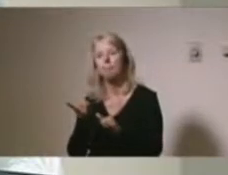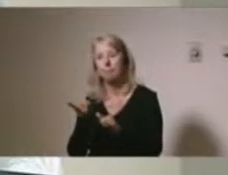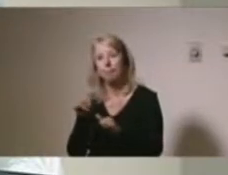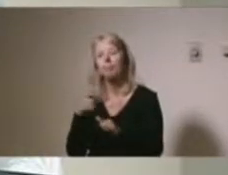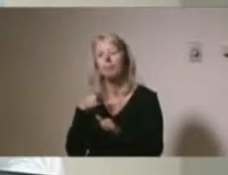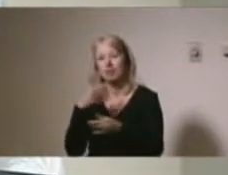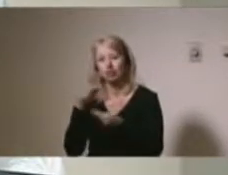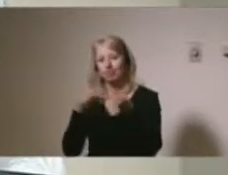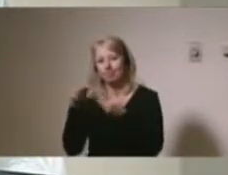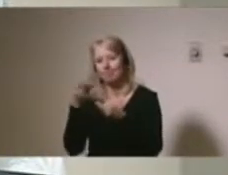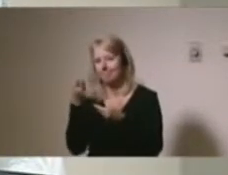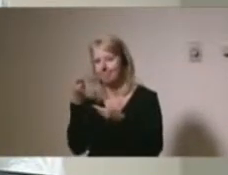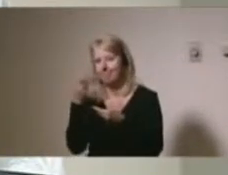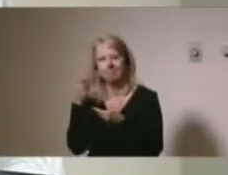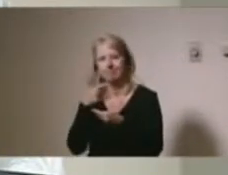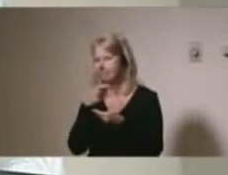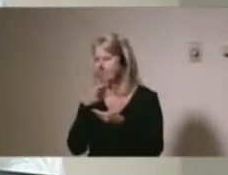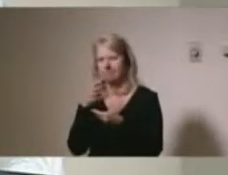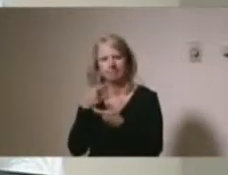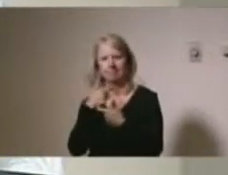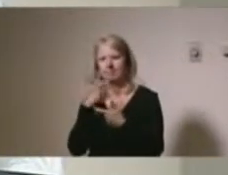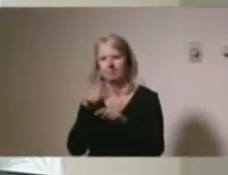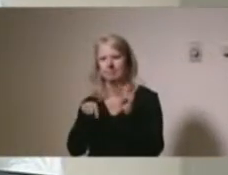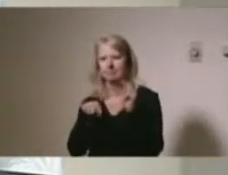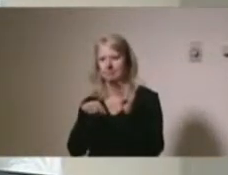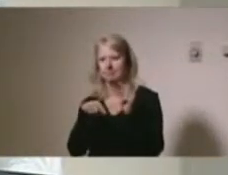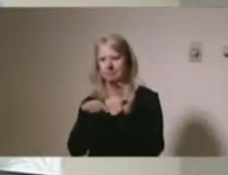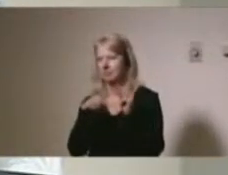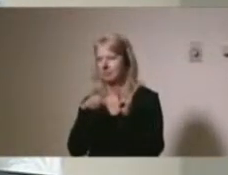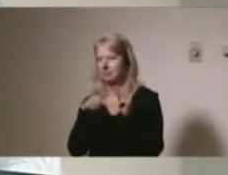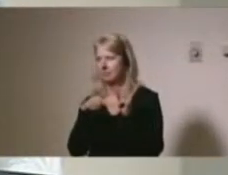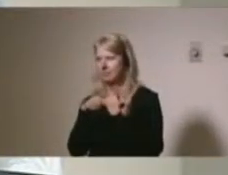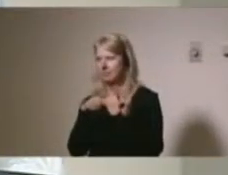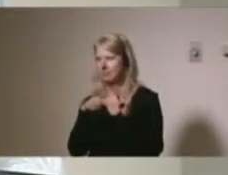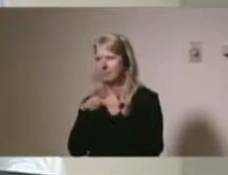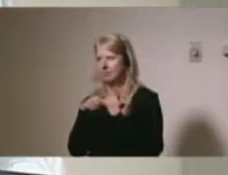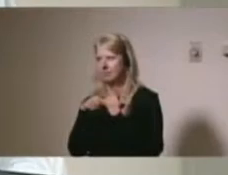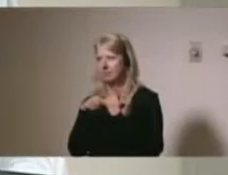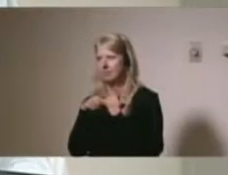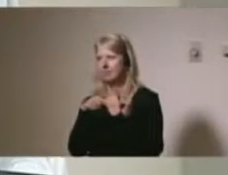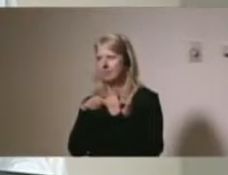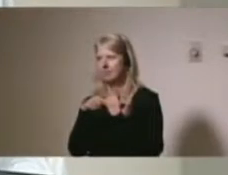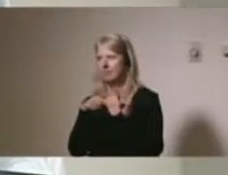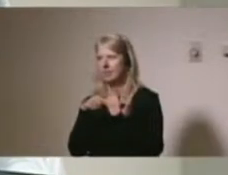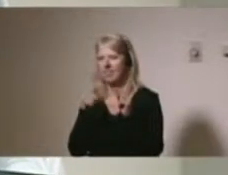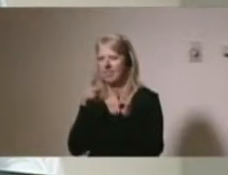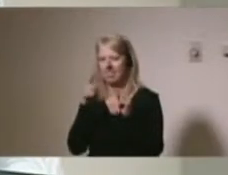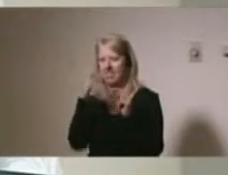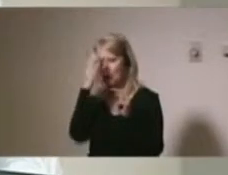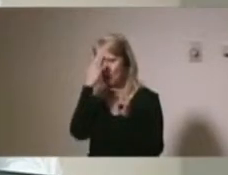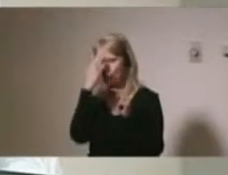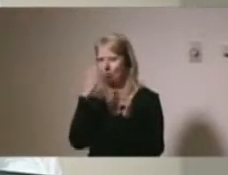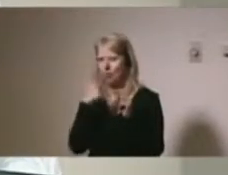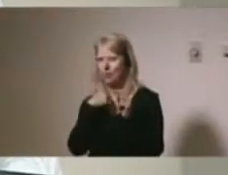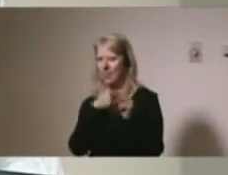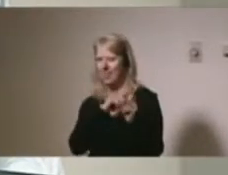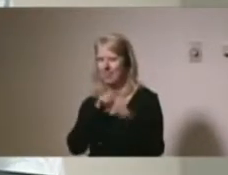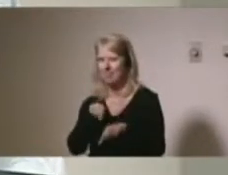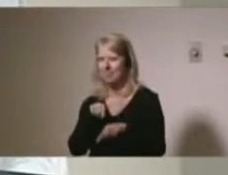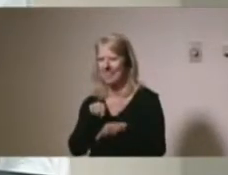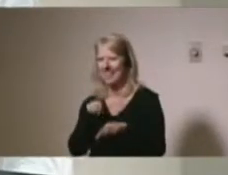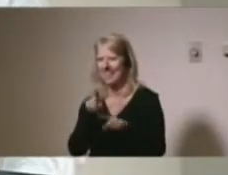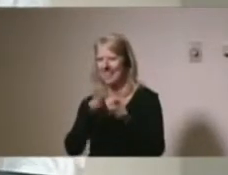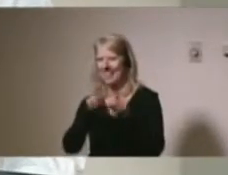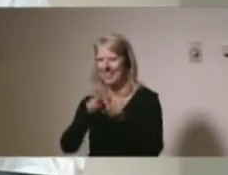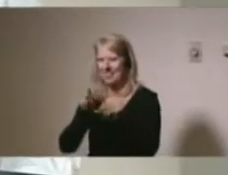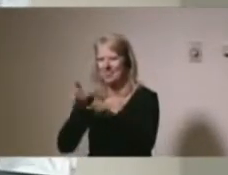and she said that, you know, she can't do it because she's been told not to. I think they knew I was coming. I then